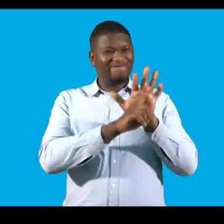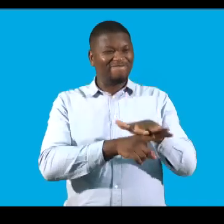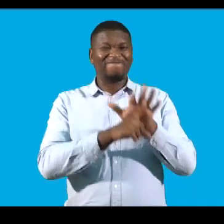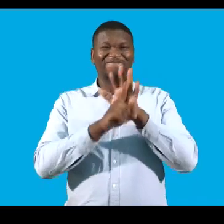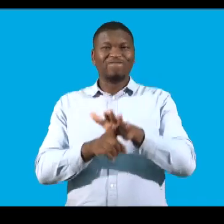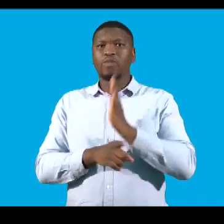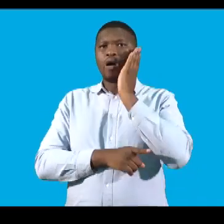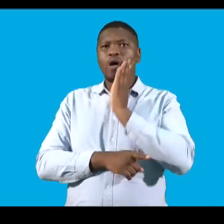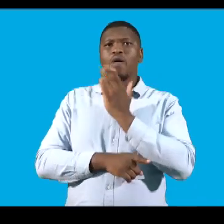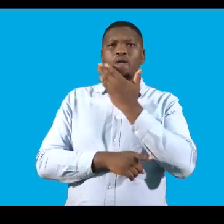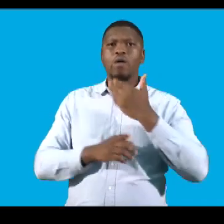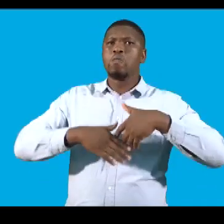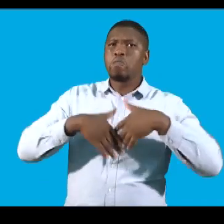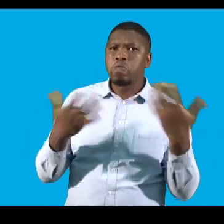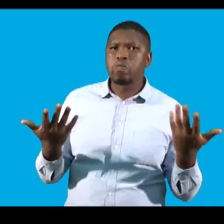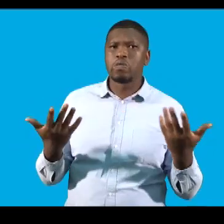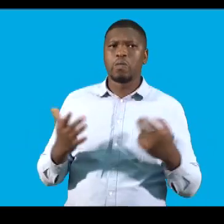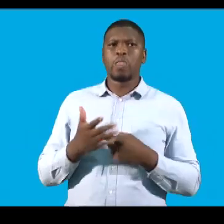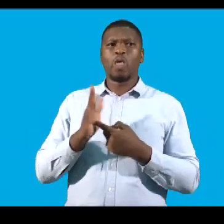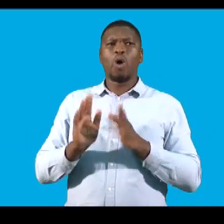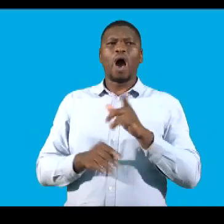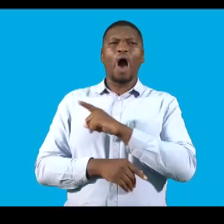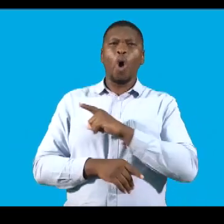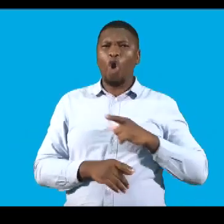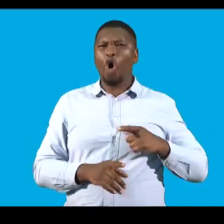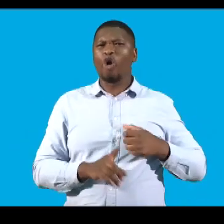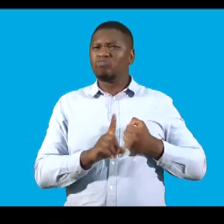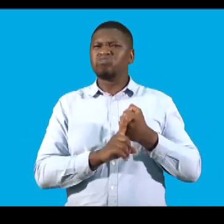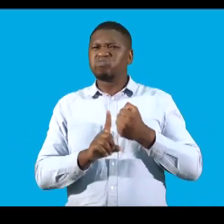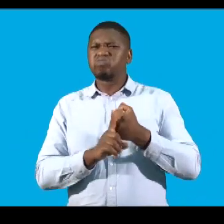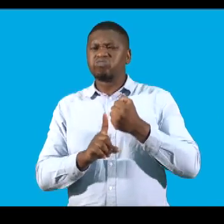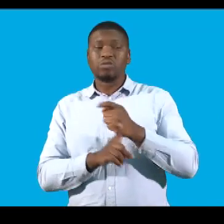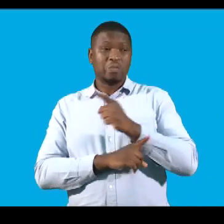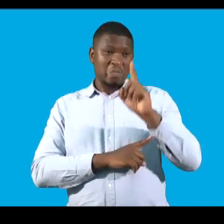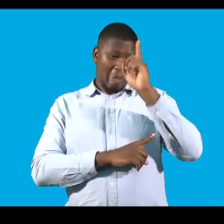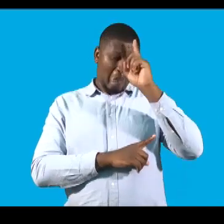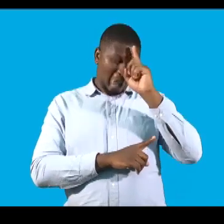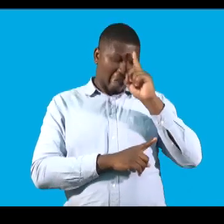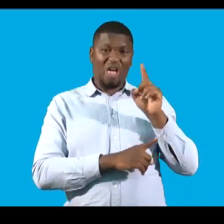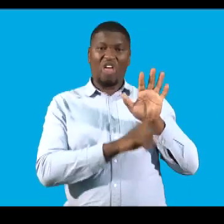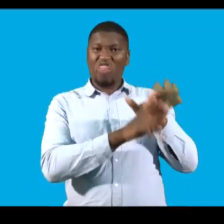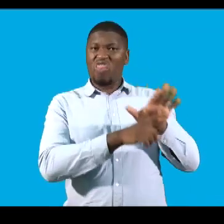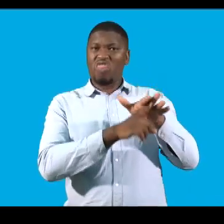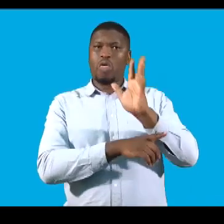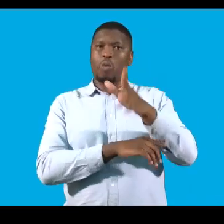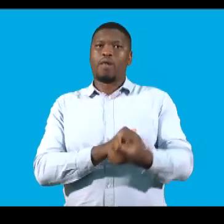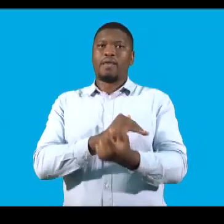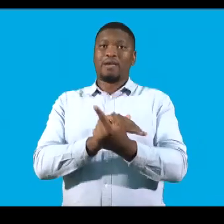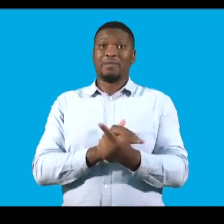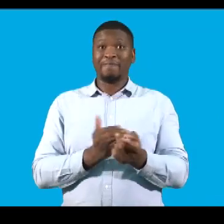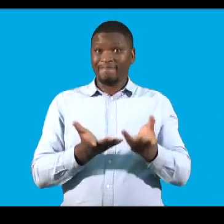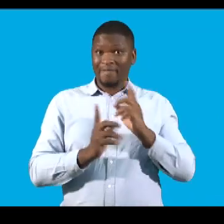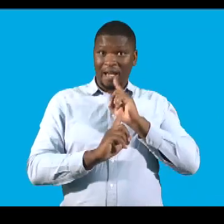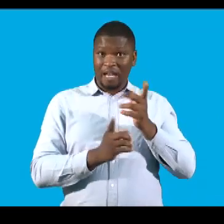is emphasized by the question of how long their callous treatment of people will have to be endured.